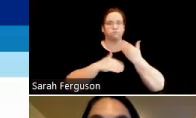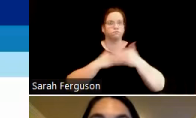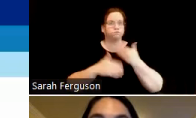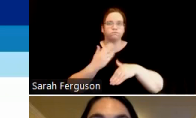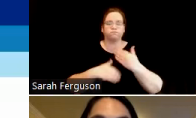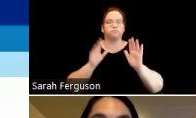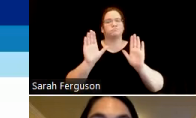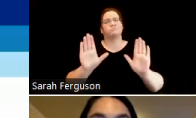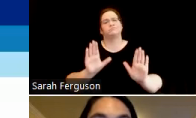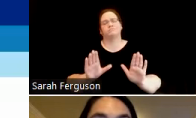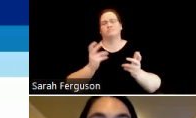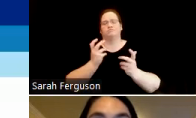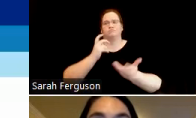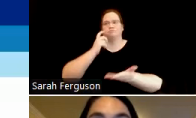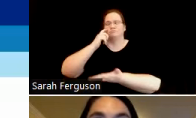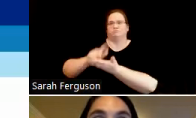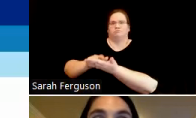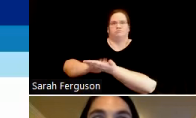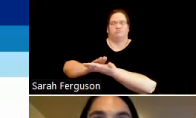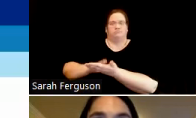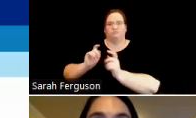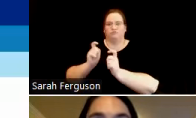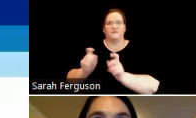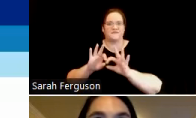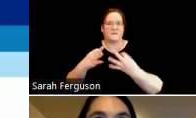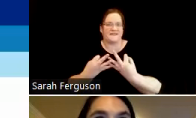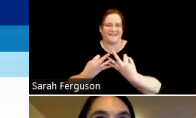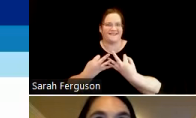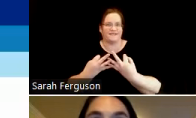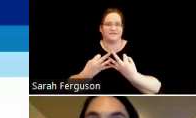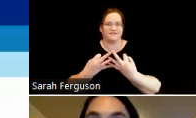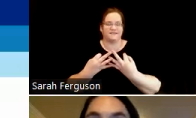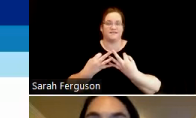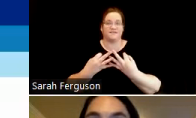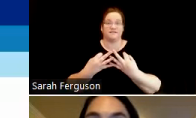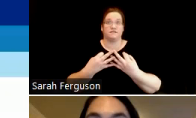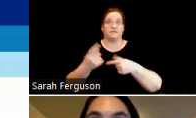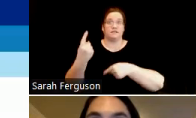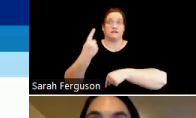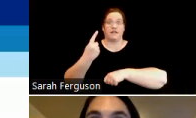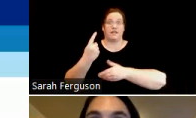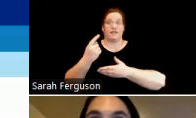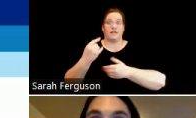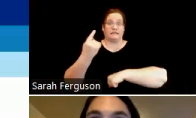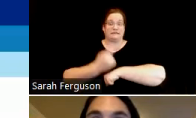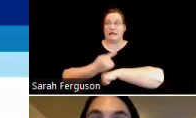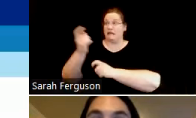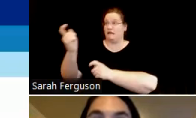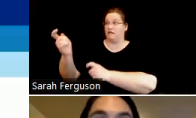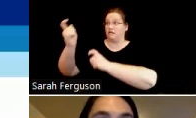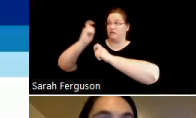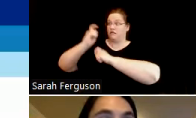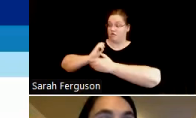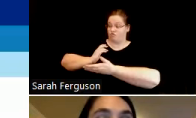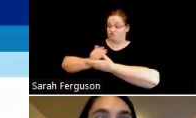rolling out this vaccine to families. The day they got it, they opened up a clinic that night. It was parents were